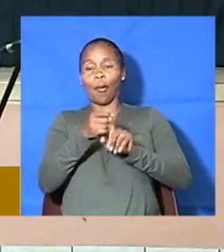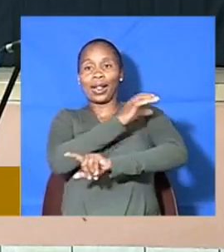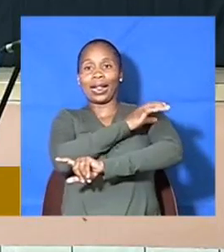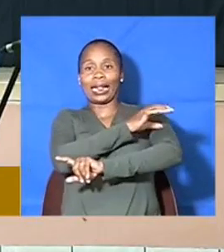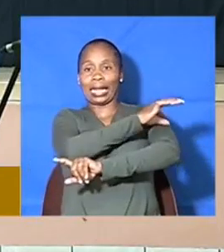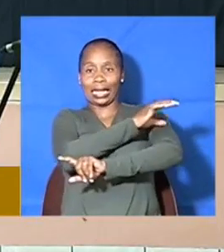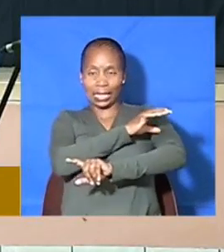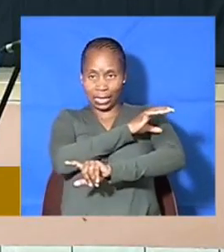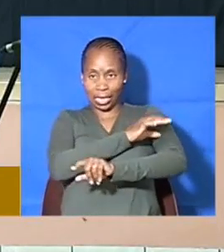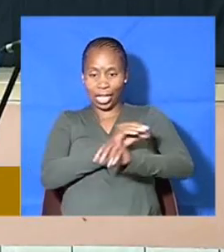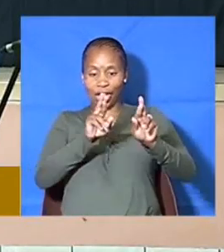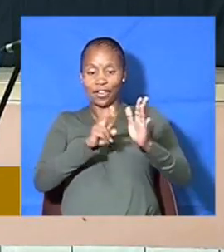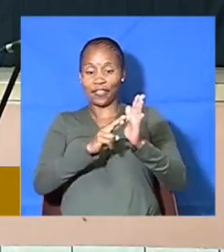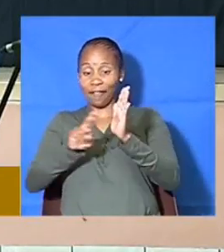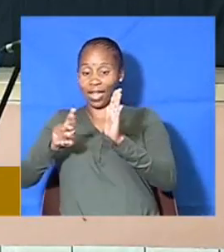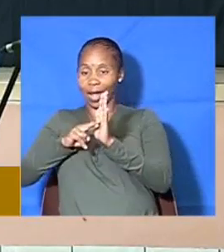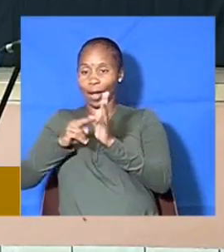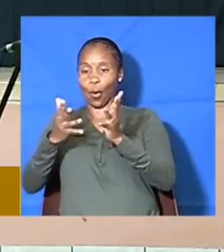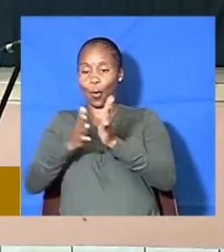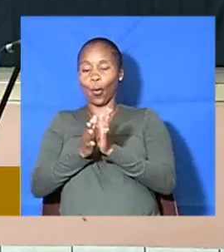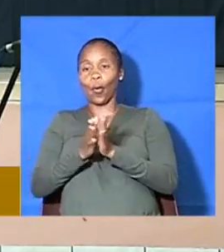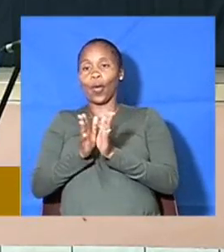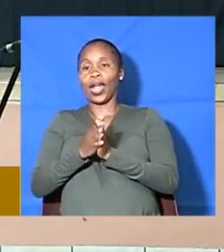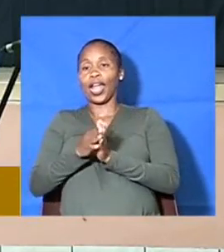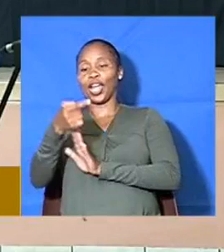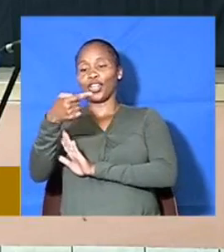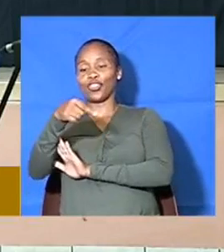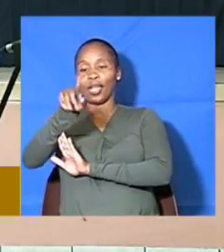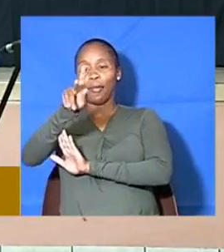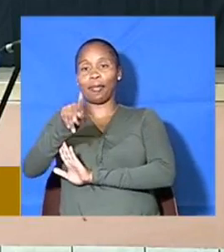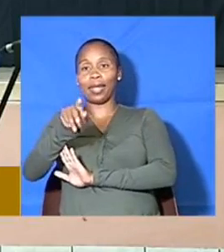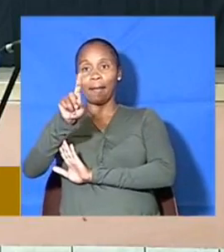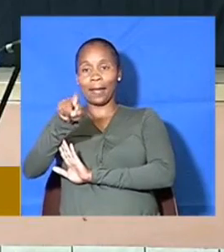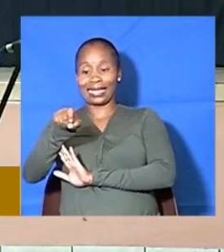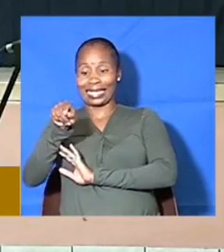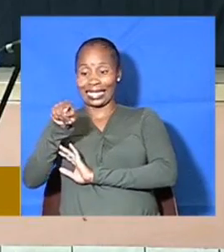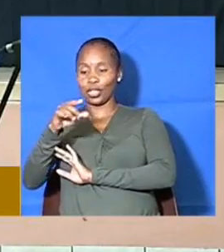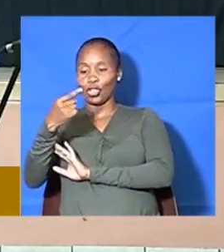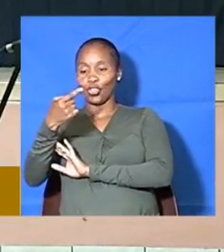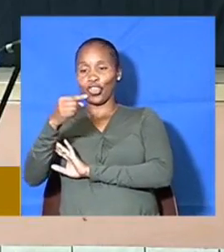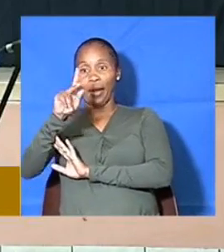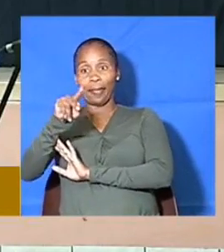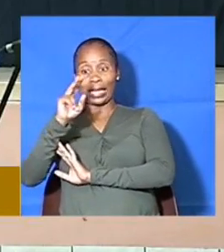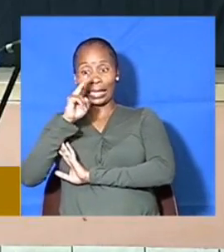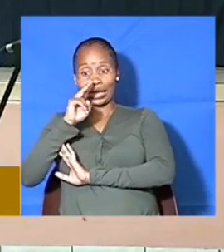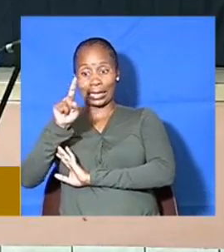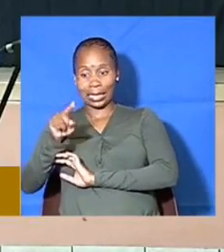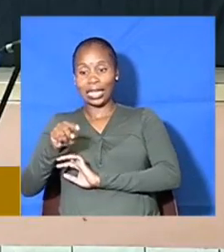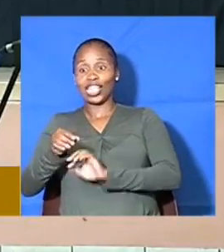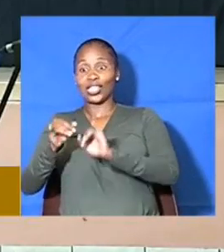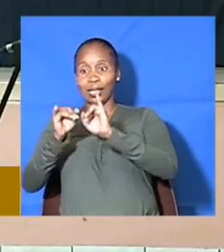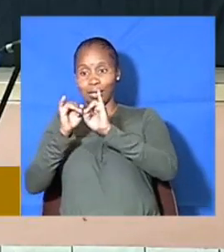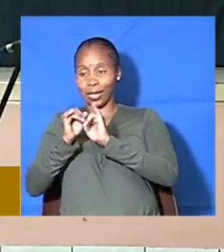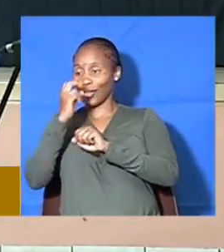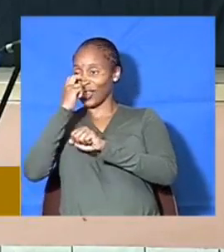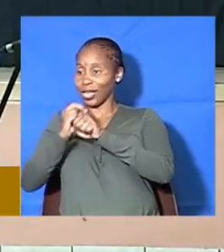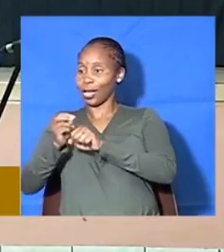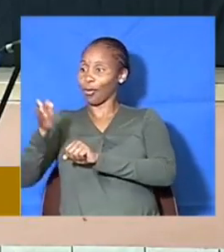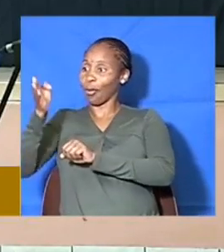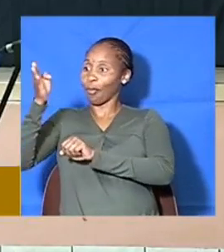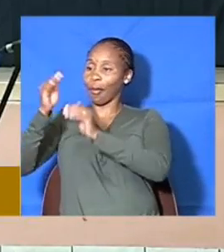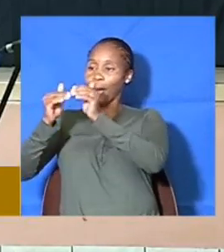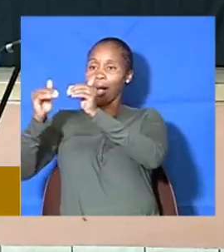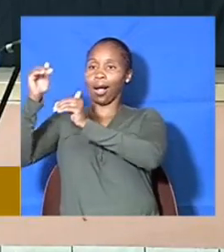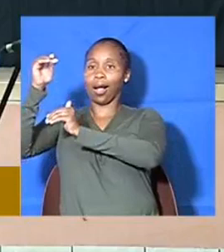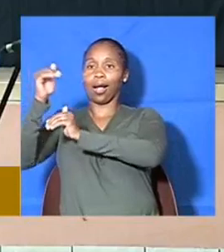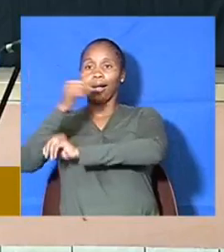emergency medical services. Batu ba batlo go holega mo ka molao ka kanywa wo ke ka moka ba di